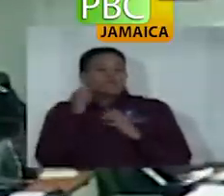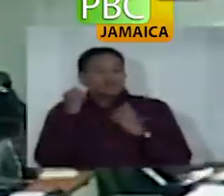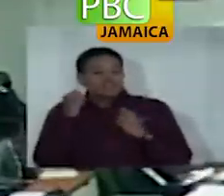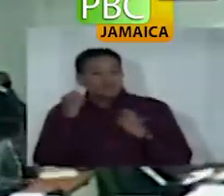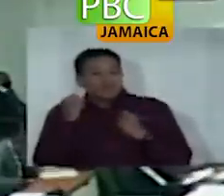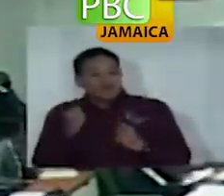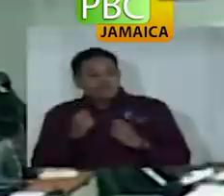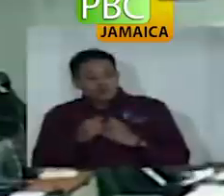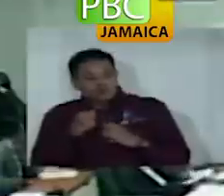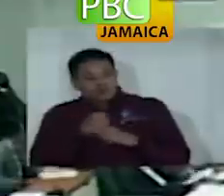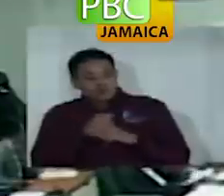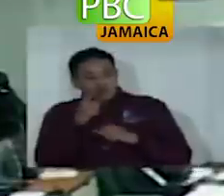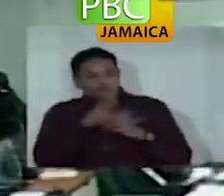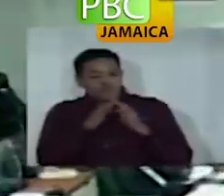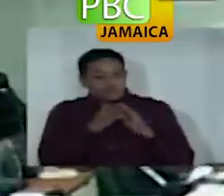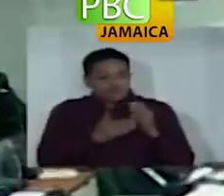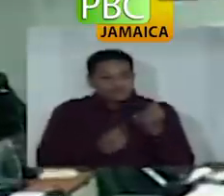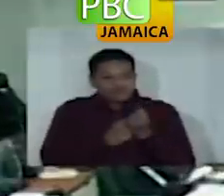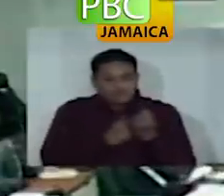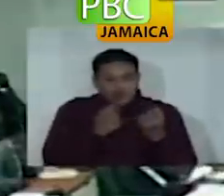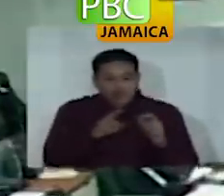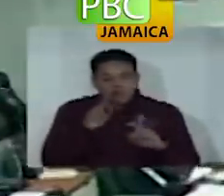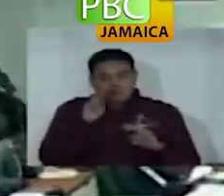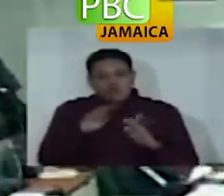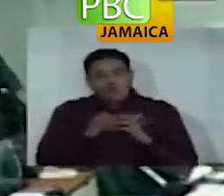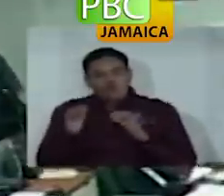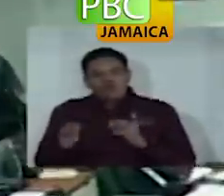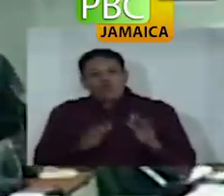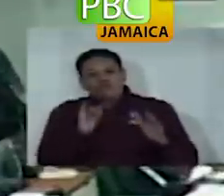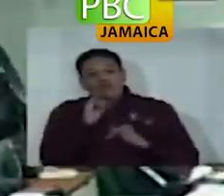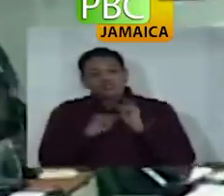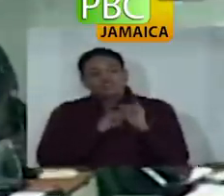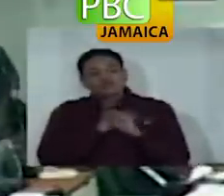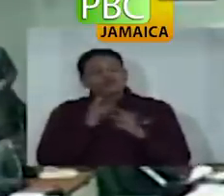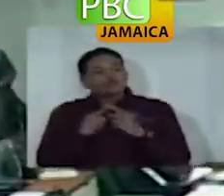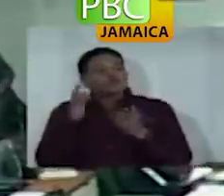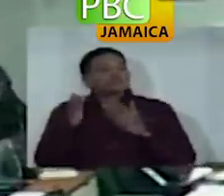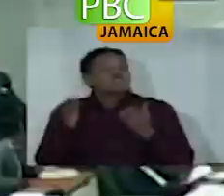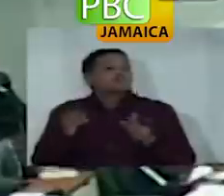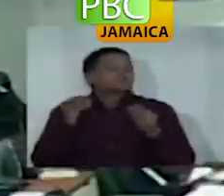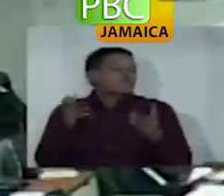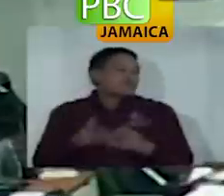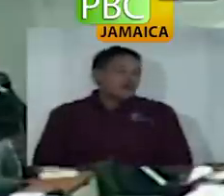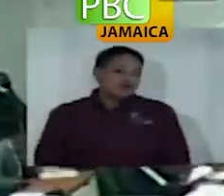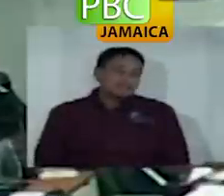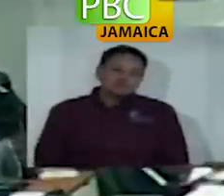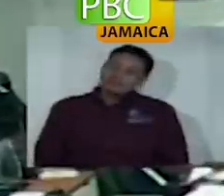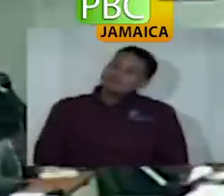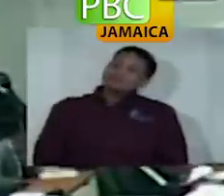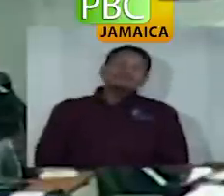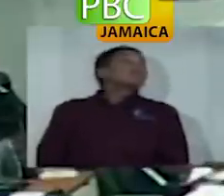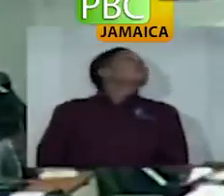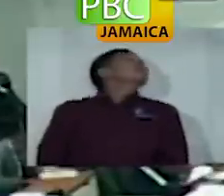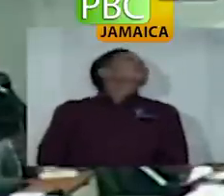heavily community-oriented. And in fact, we have to look at how we organize the institution and the service itself to ensure this kind of